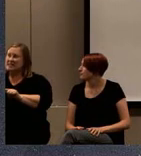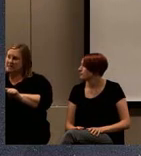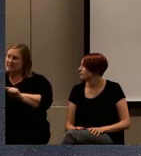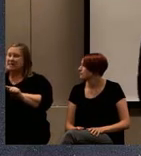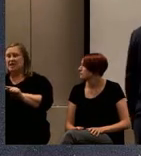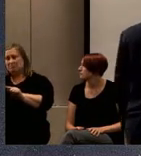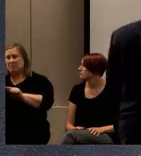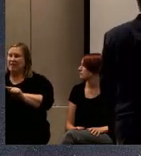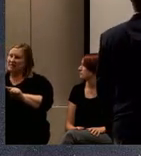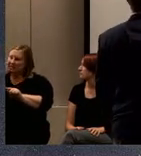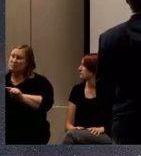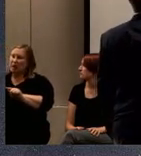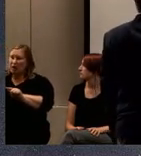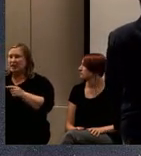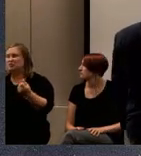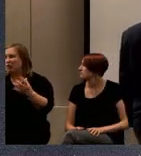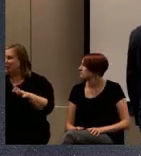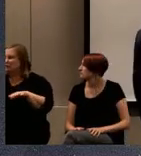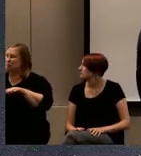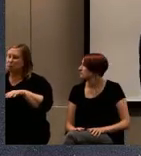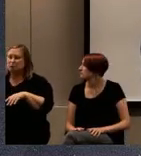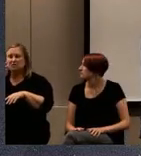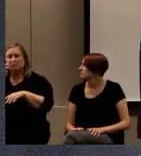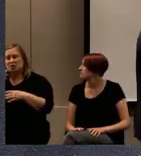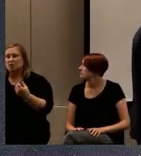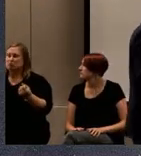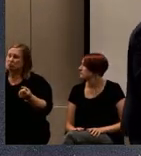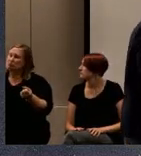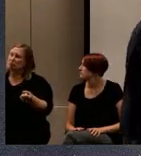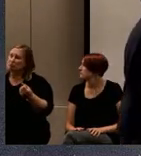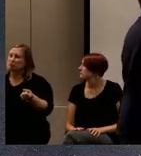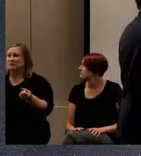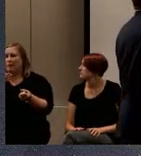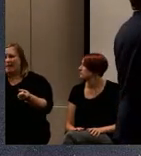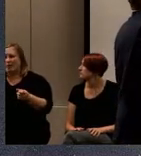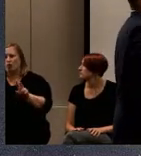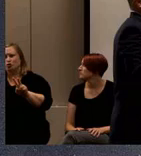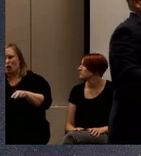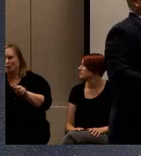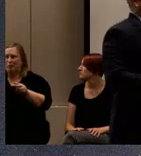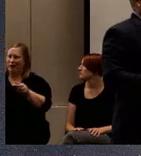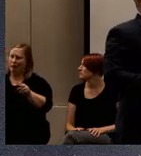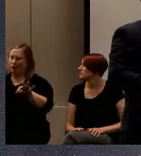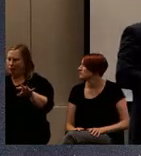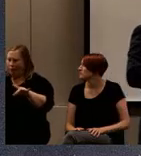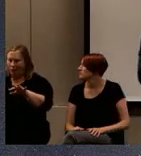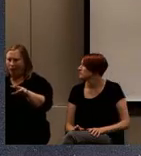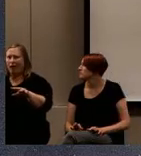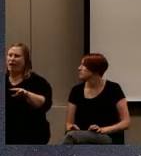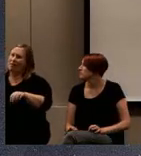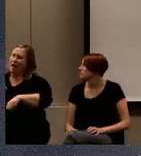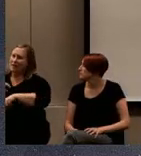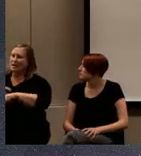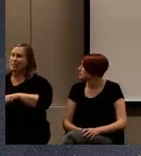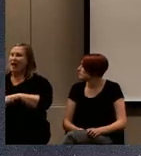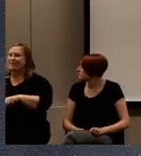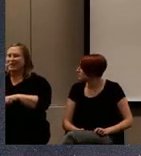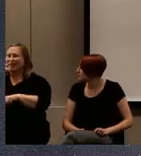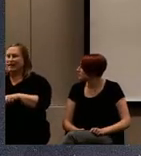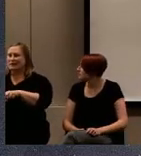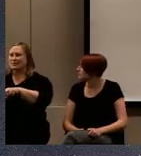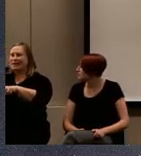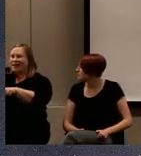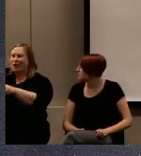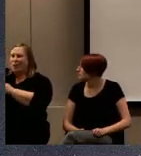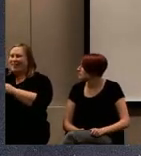the experience they need as drivers. They're exercising better judgment. A lot of times, by that point, they have kids in the car, their kids